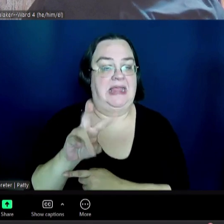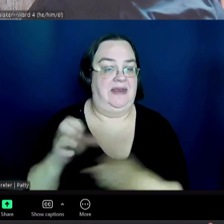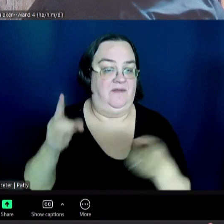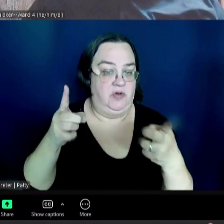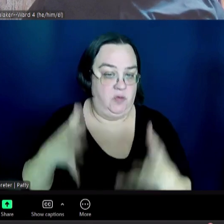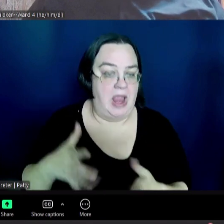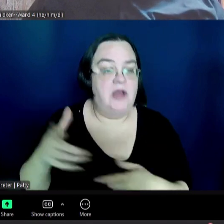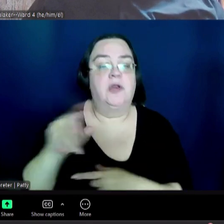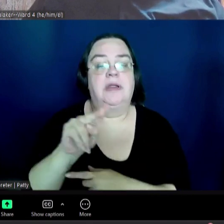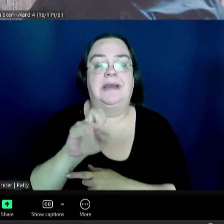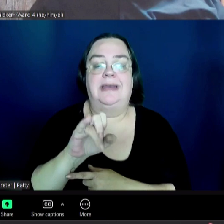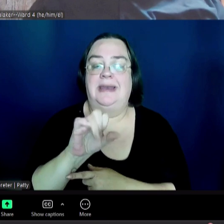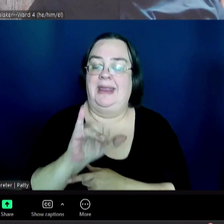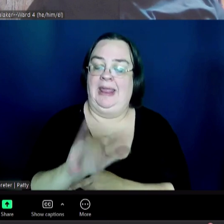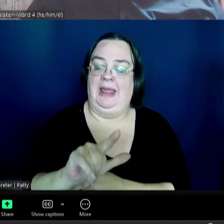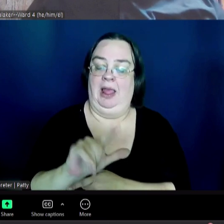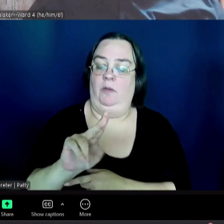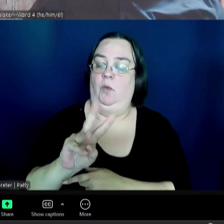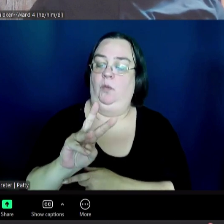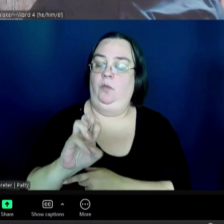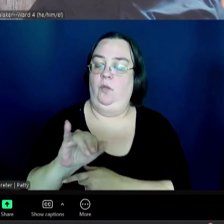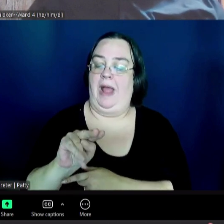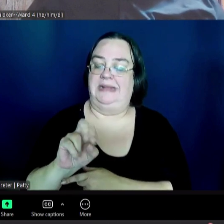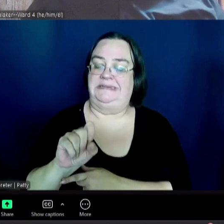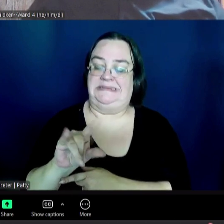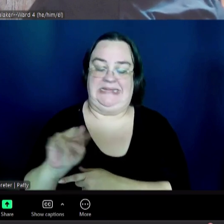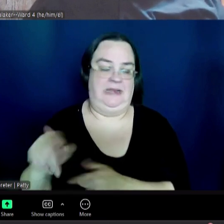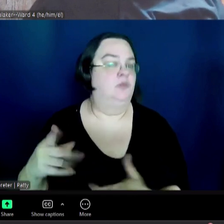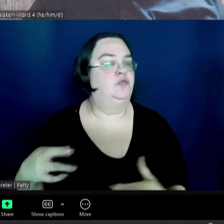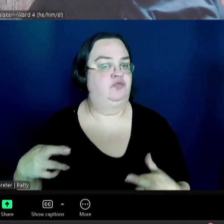Weinstein, he retired, and so